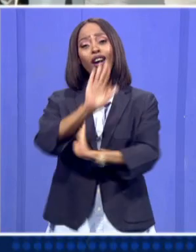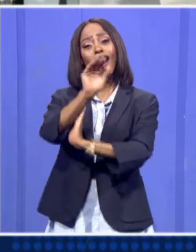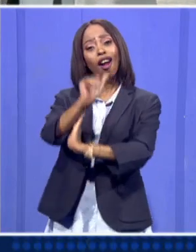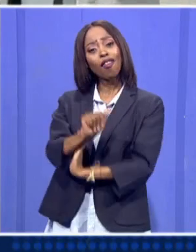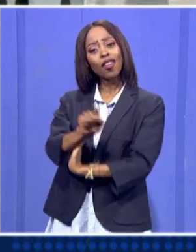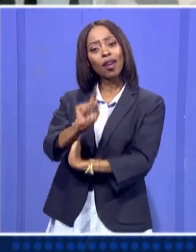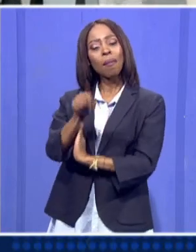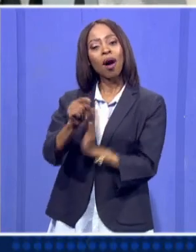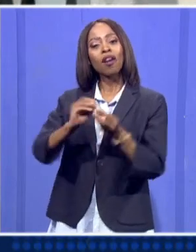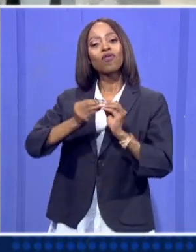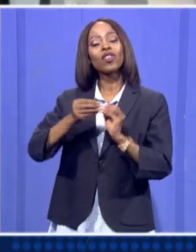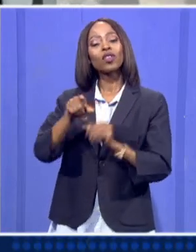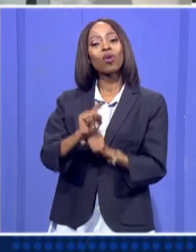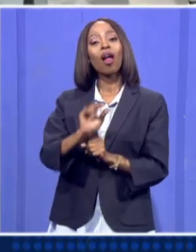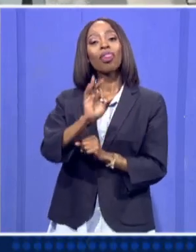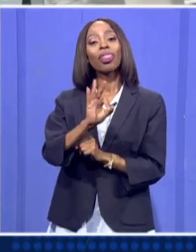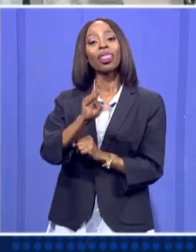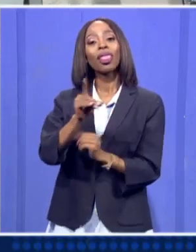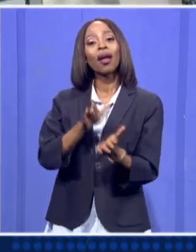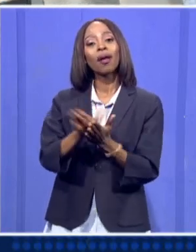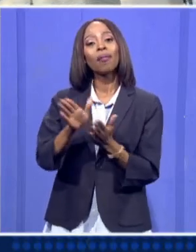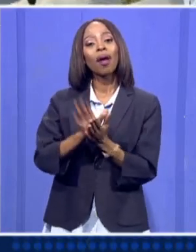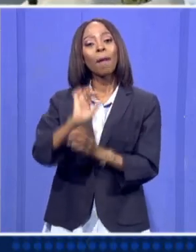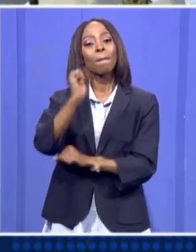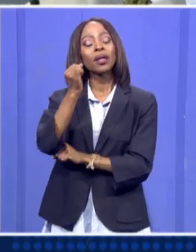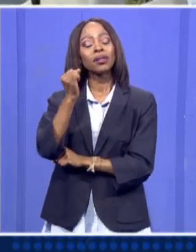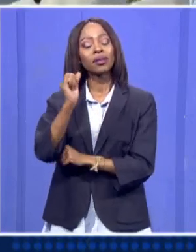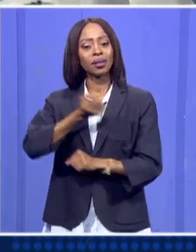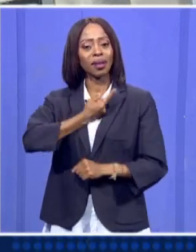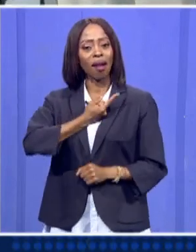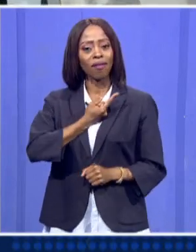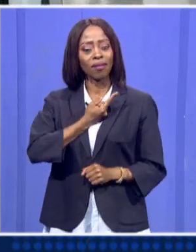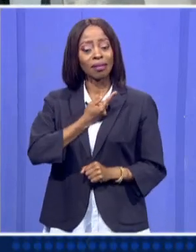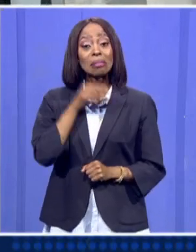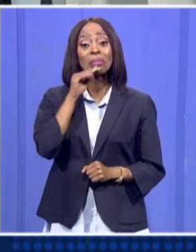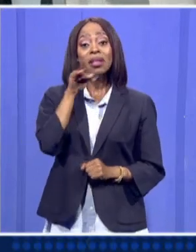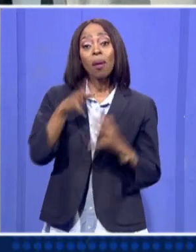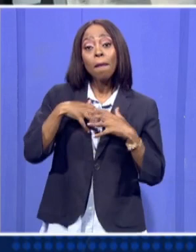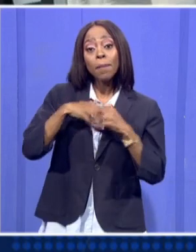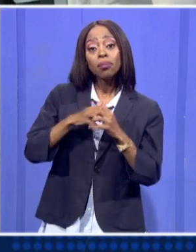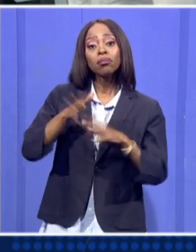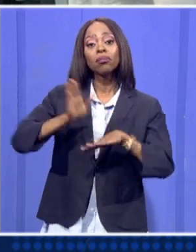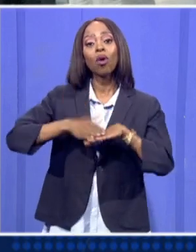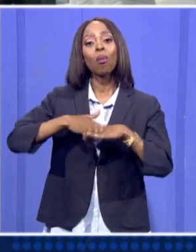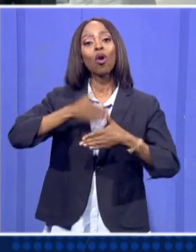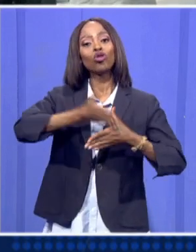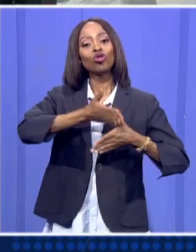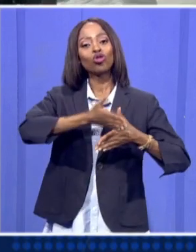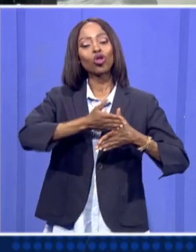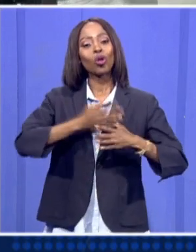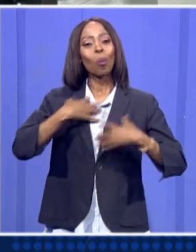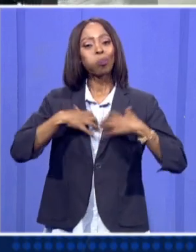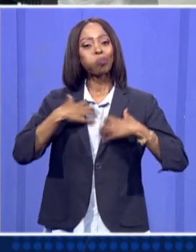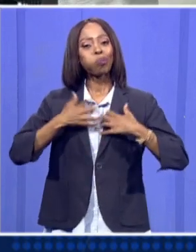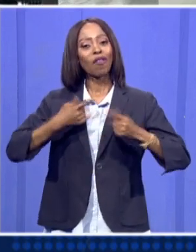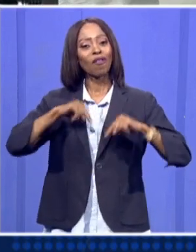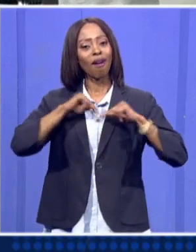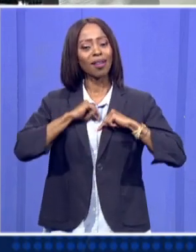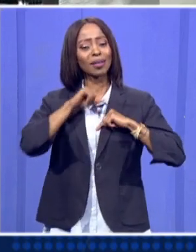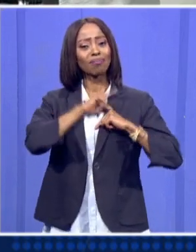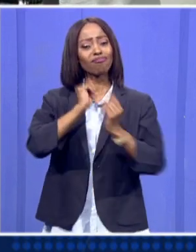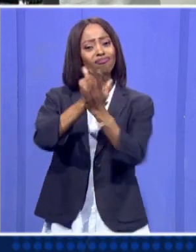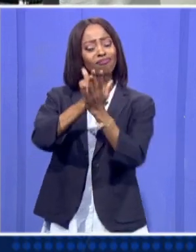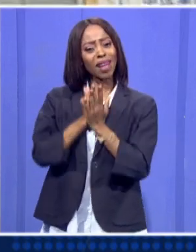be able to manufacture 3D print machines in this continent. And that will also create more jobs that will be exciting for us in helping us